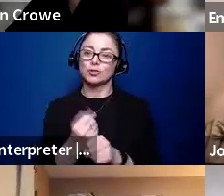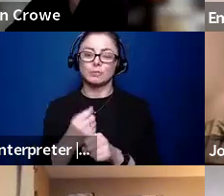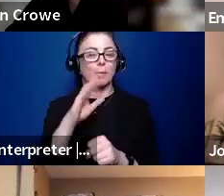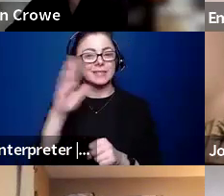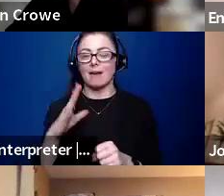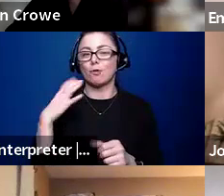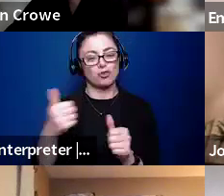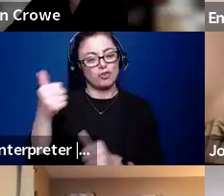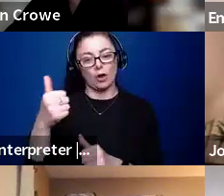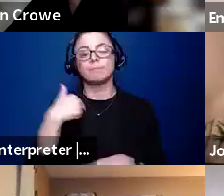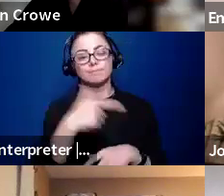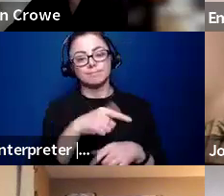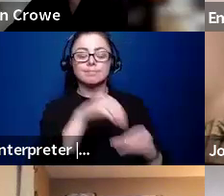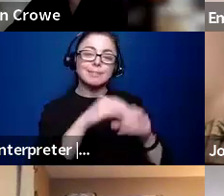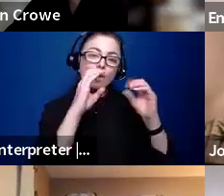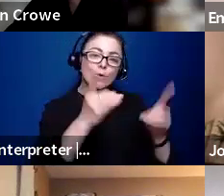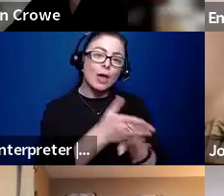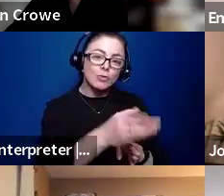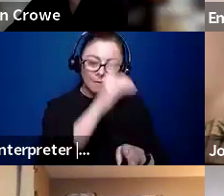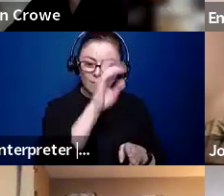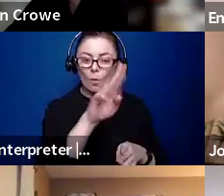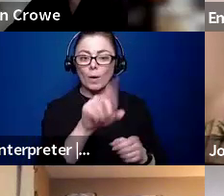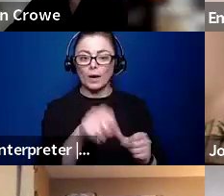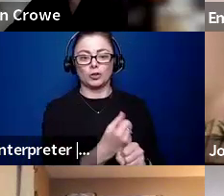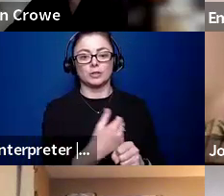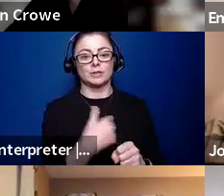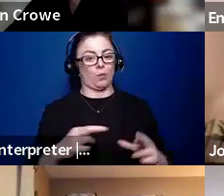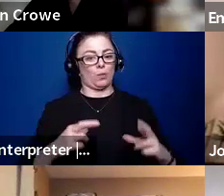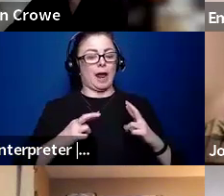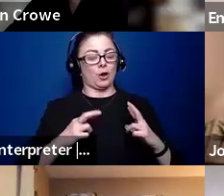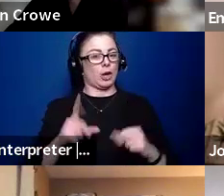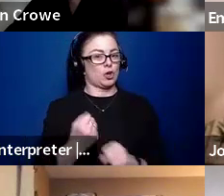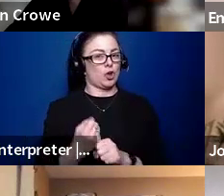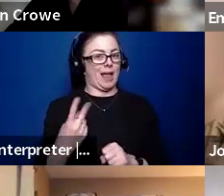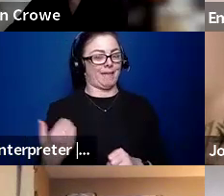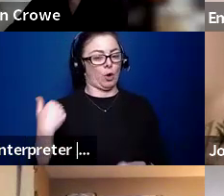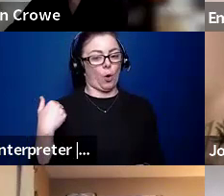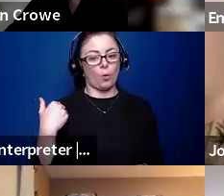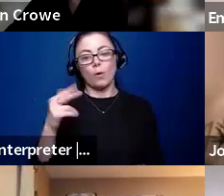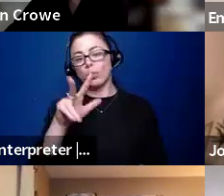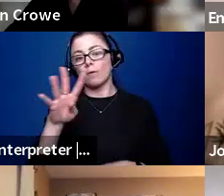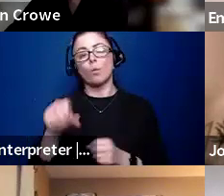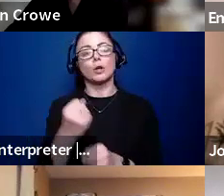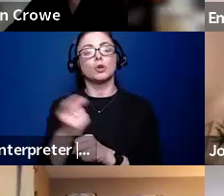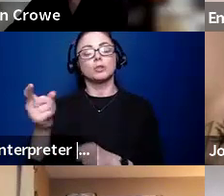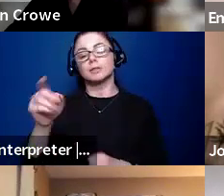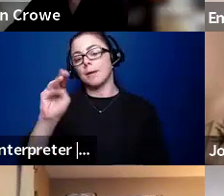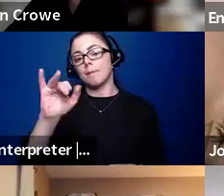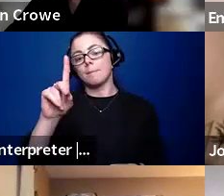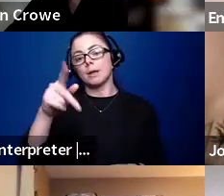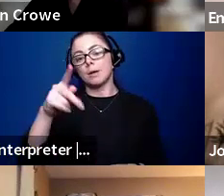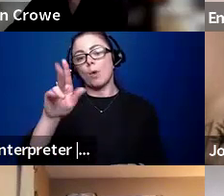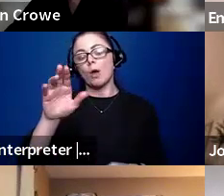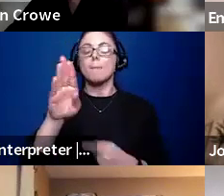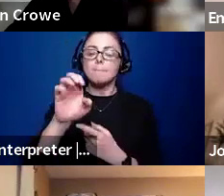years, retired a year and a half ago. For 34 of those years, I was at Mid-Prairie Community School District, which is south of Iowa